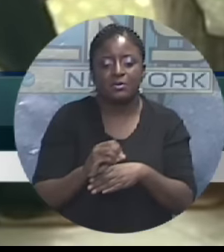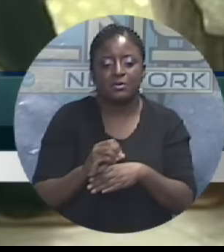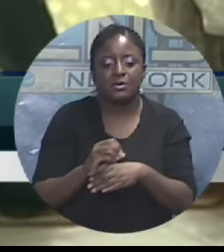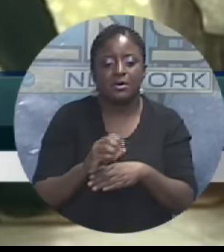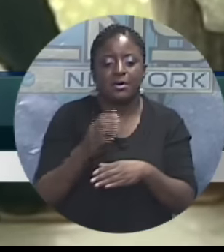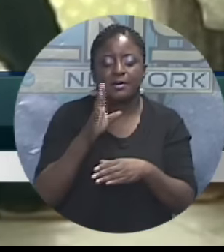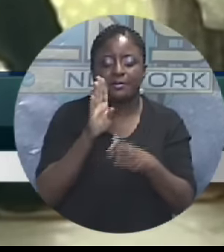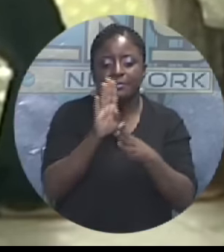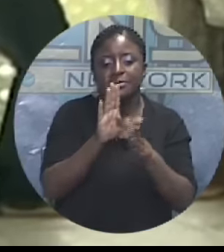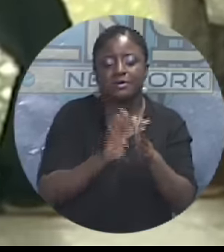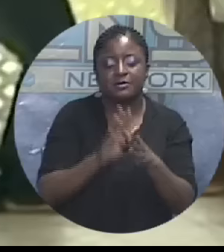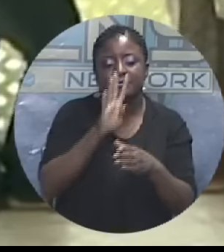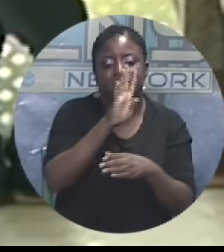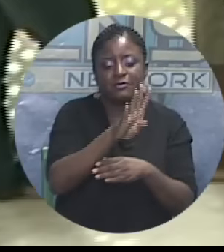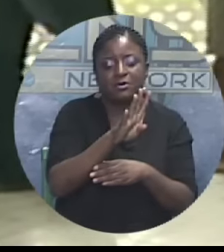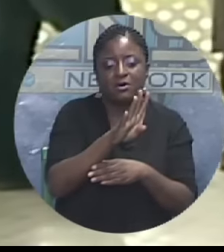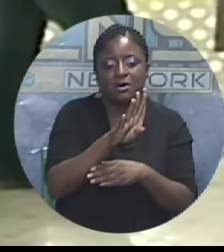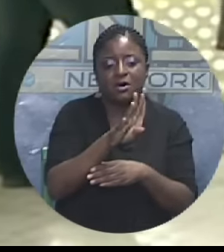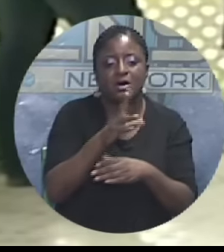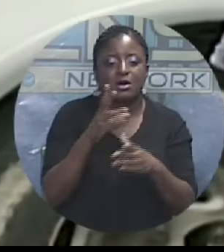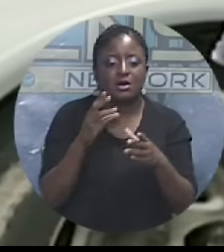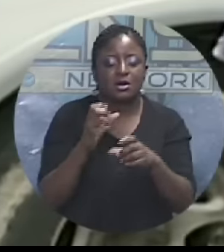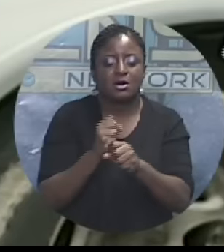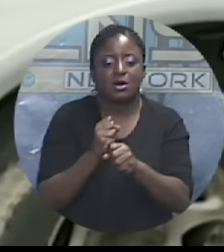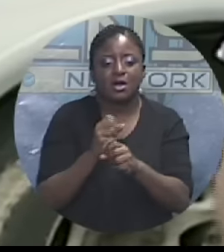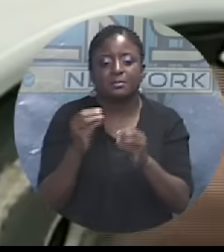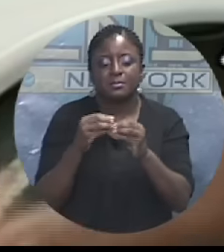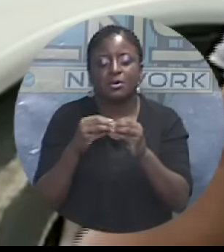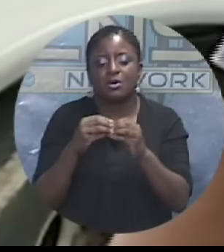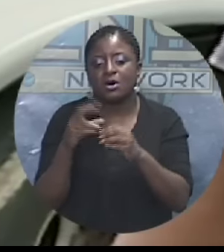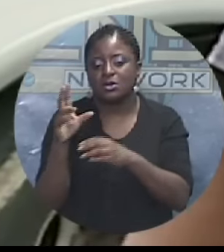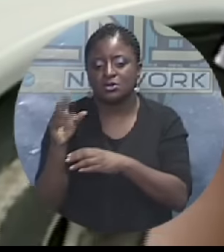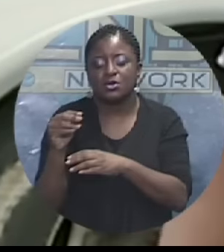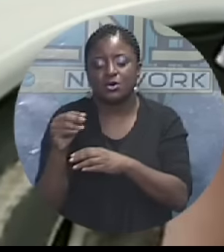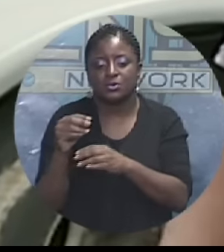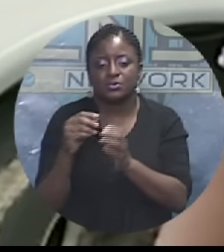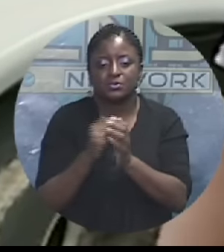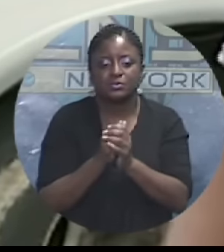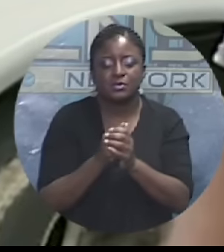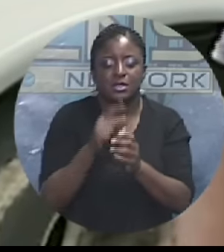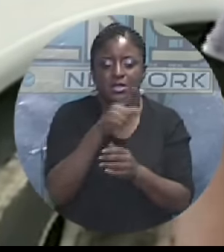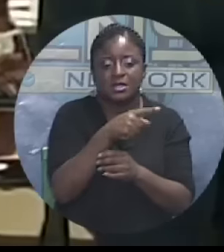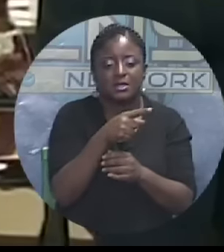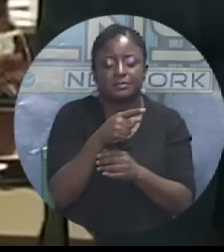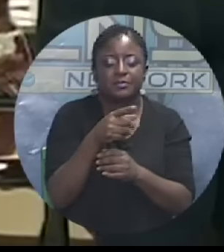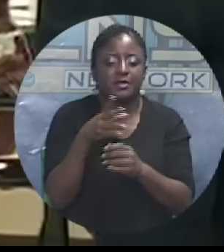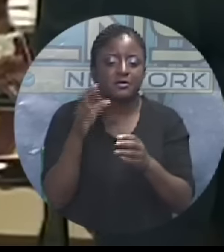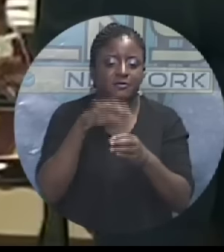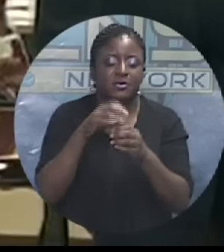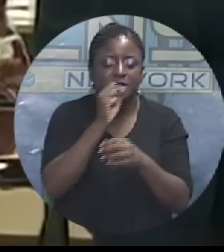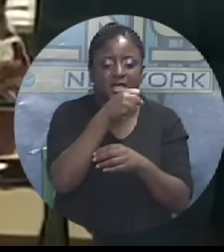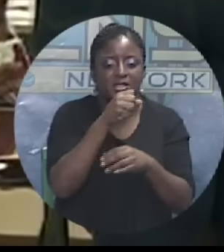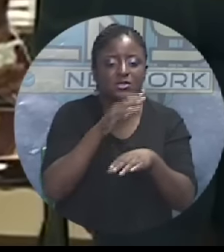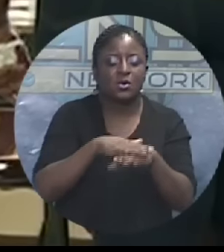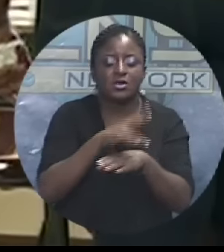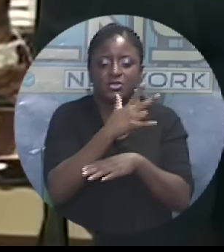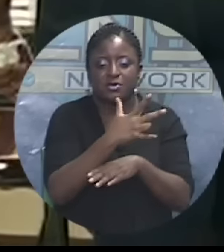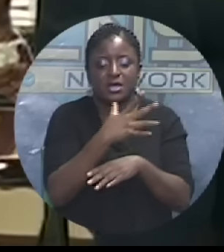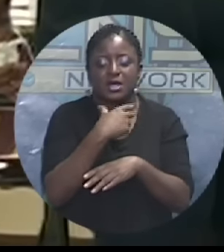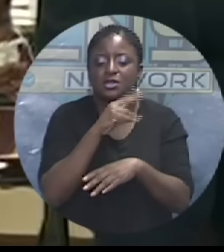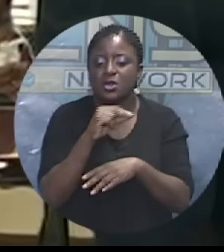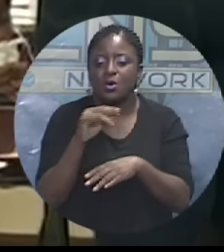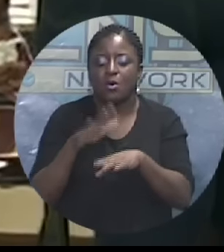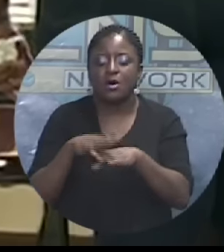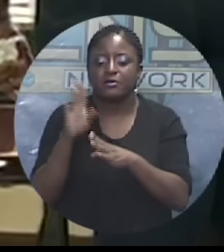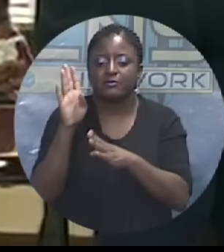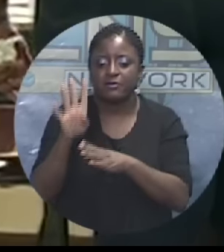votes and 856 no's. Resident Livingston Miller voted yes on 3, but no to 4. He also believes the controversial